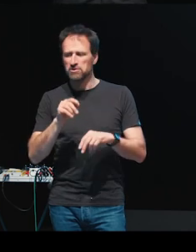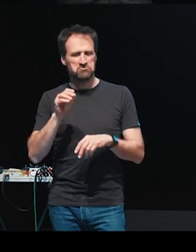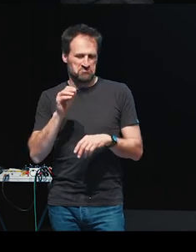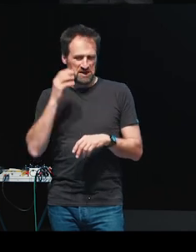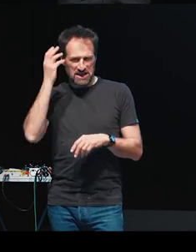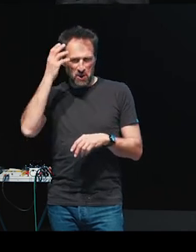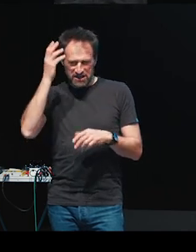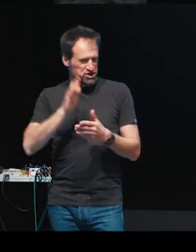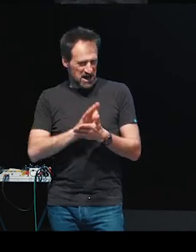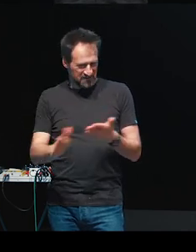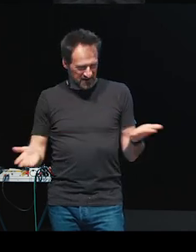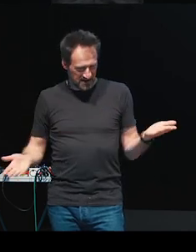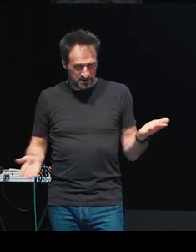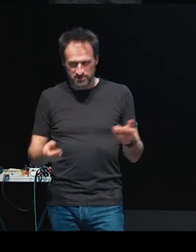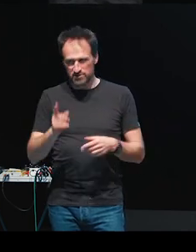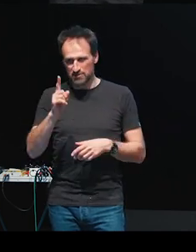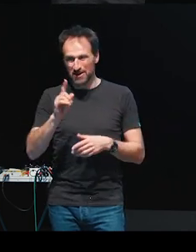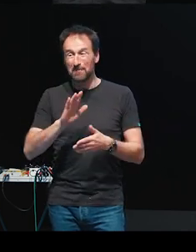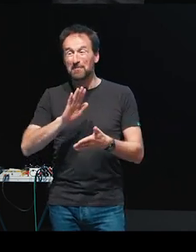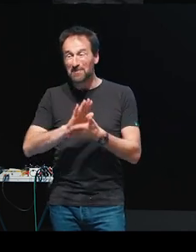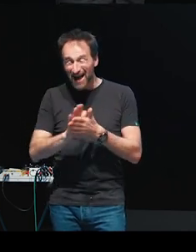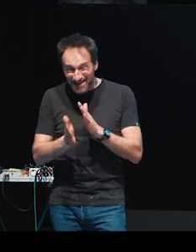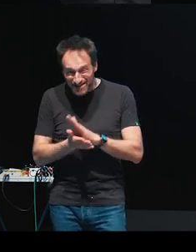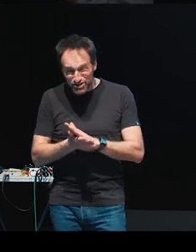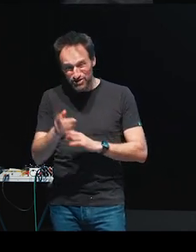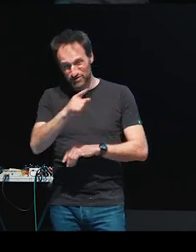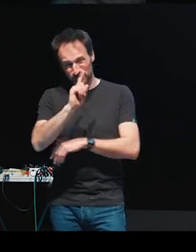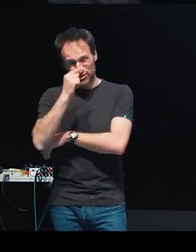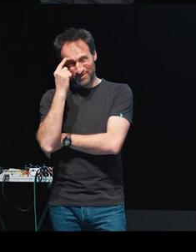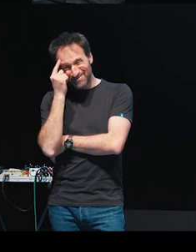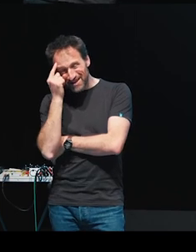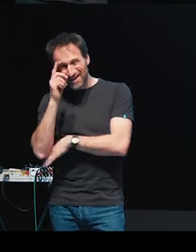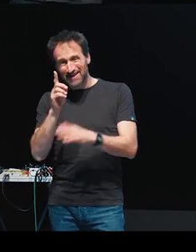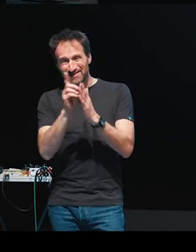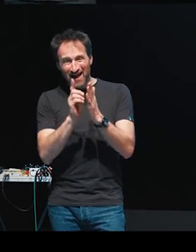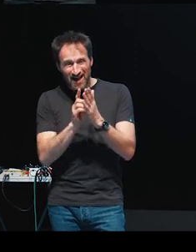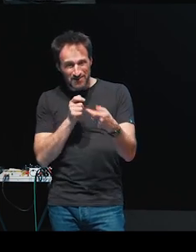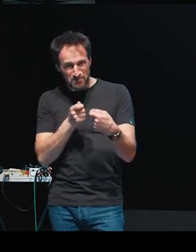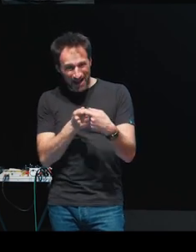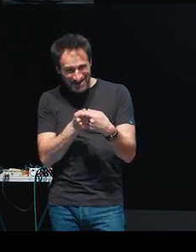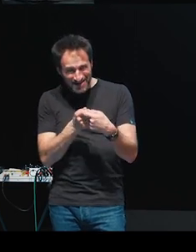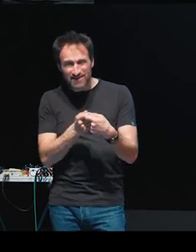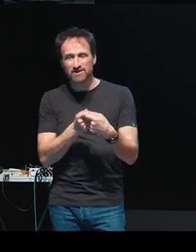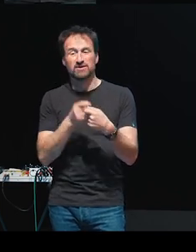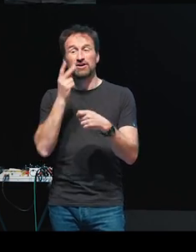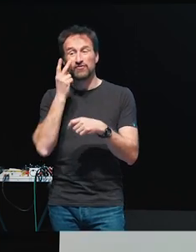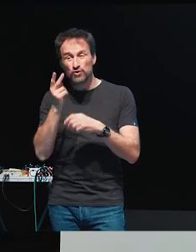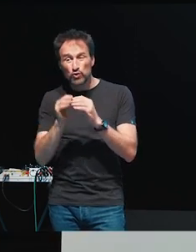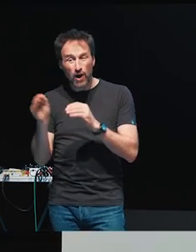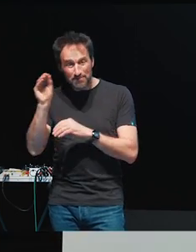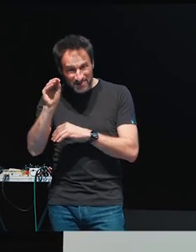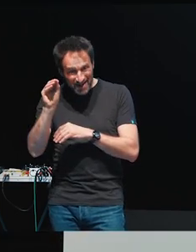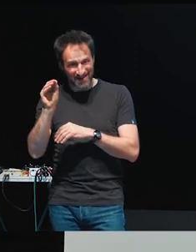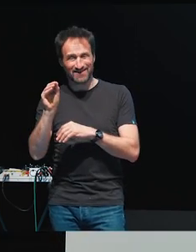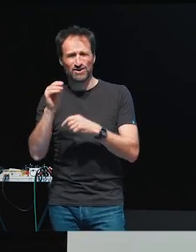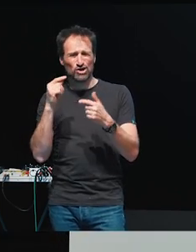theory. But in practice, you have to take care about data binding, about updating the view, and about other things